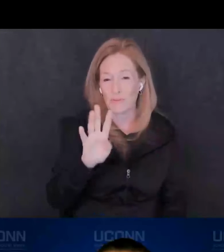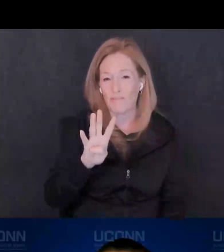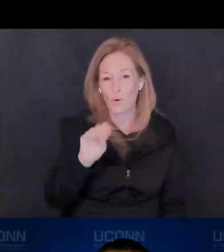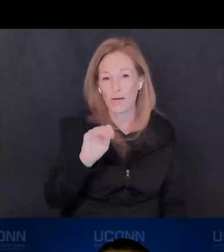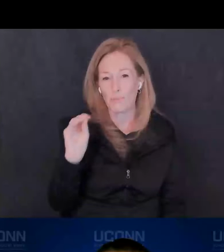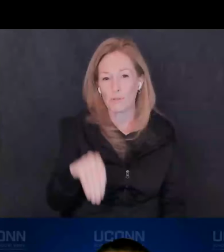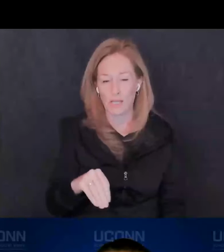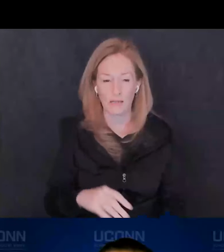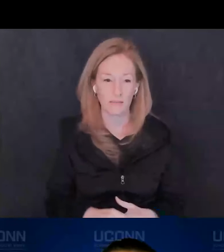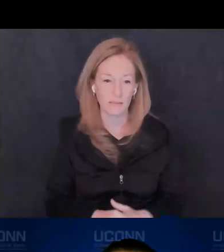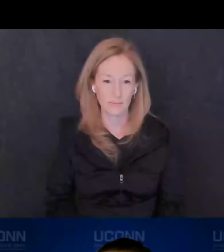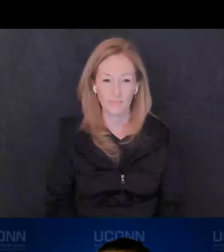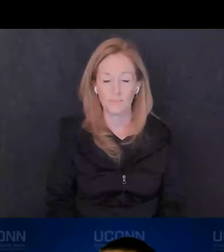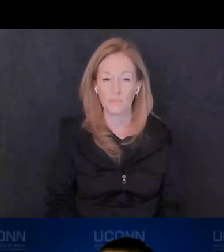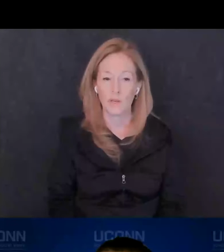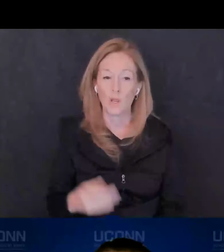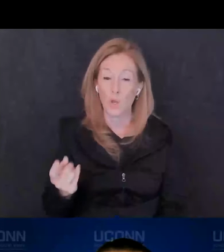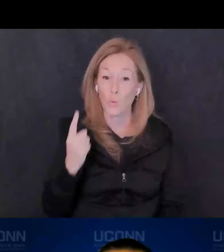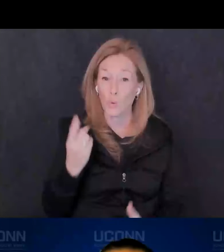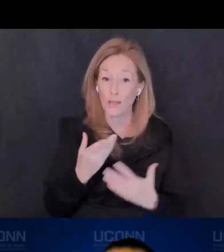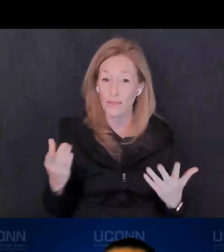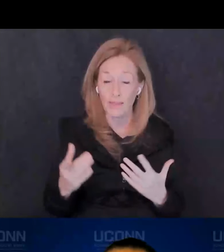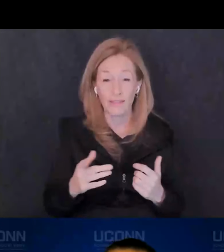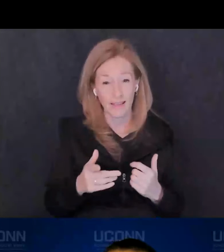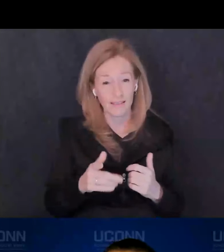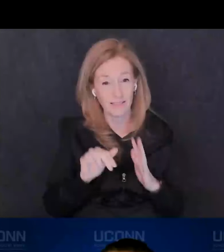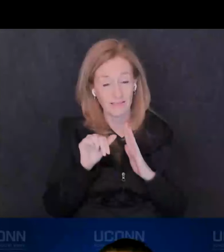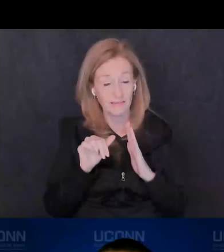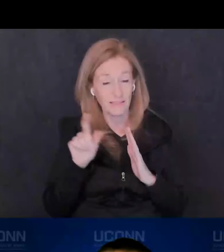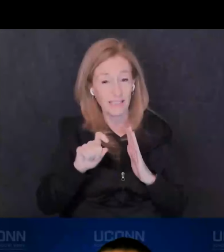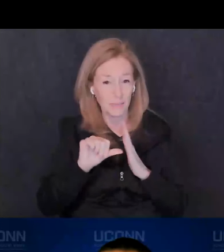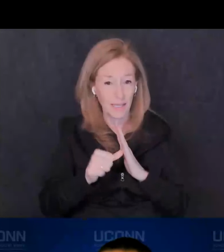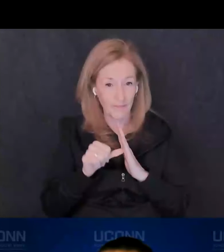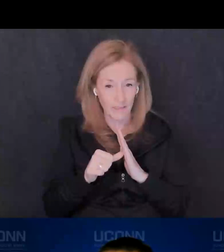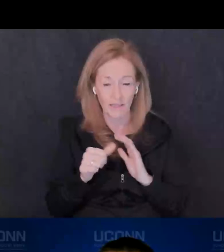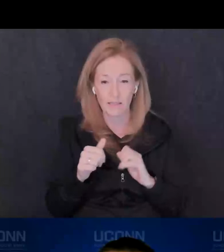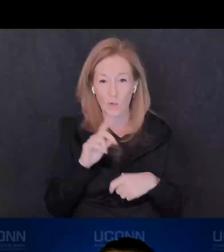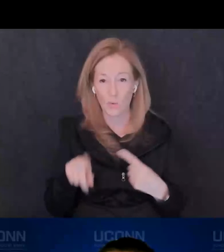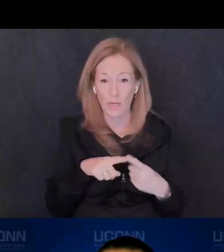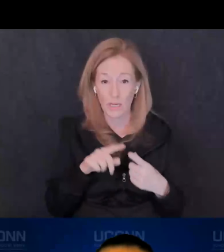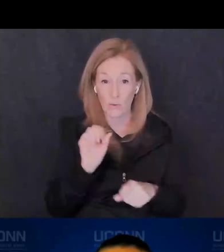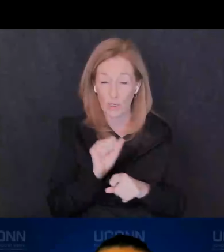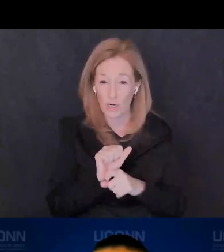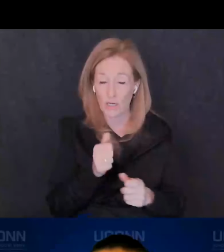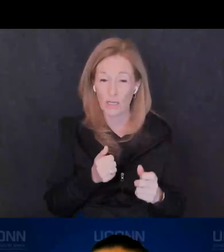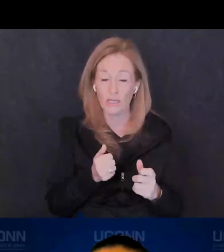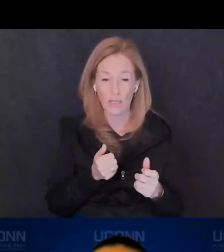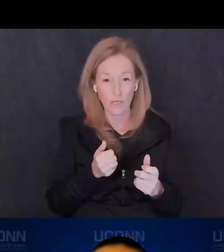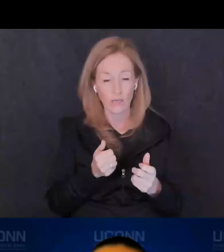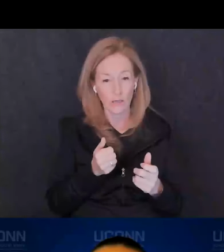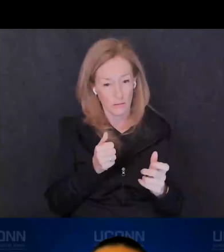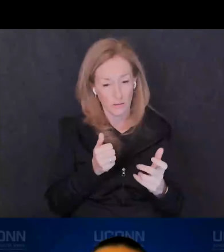One thing that is just helpful to highlight is that as you are working with folks through crisis, you might also